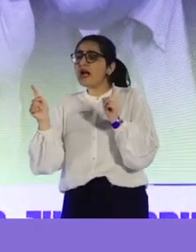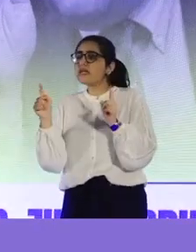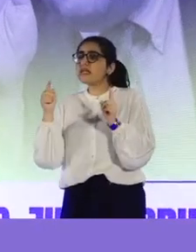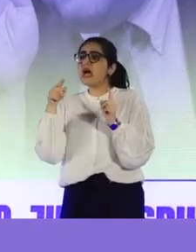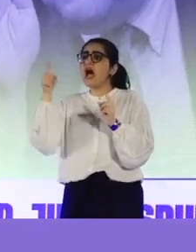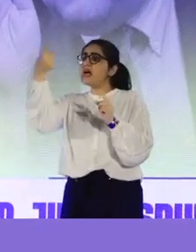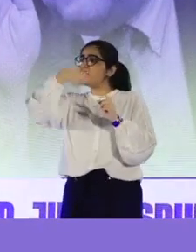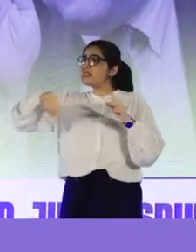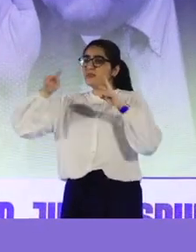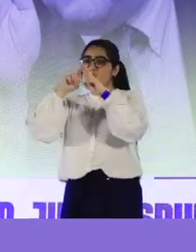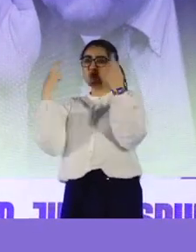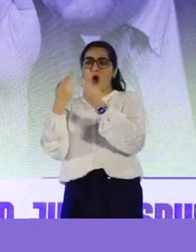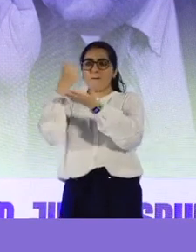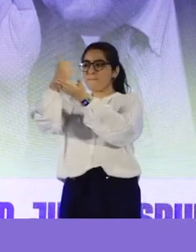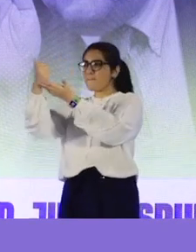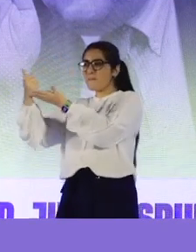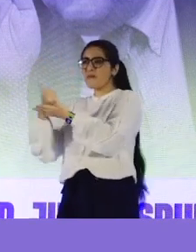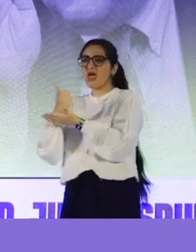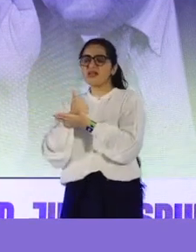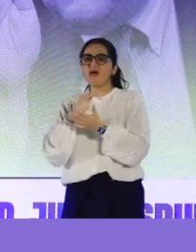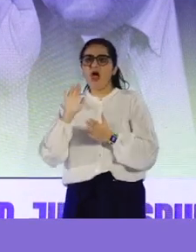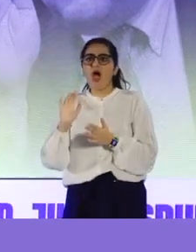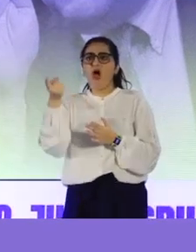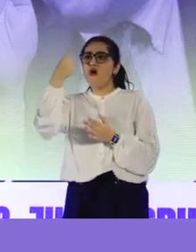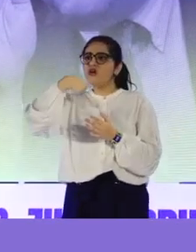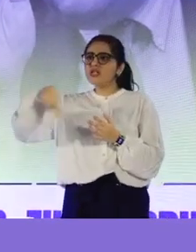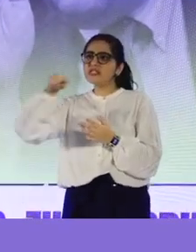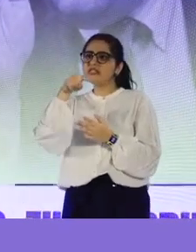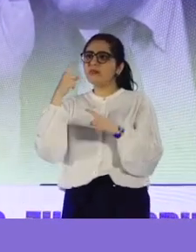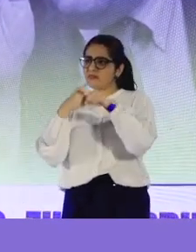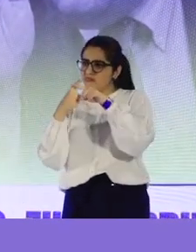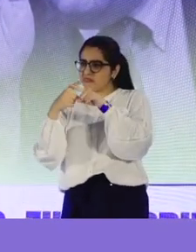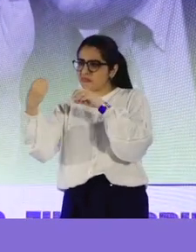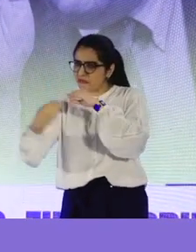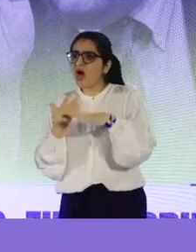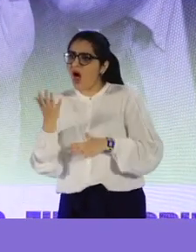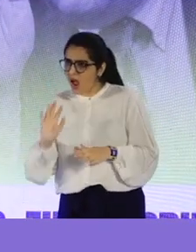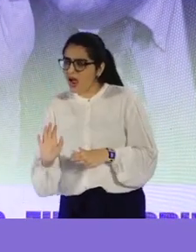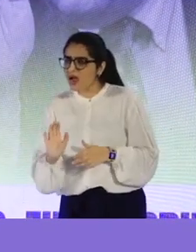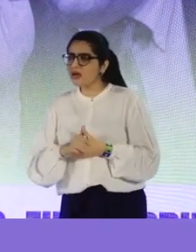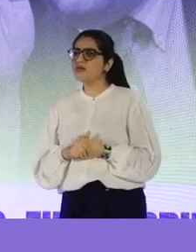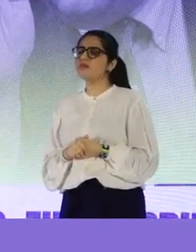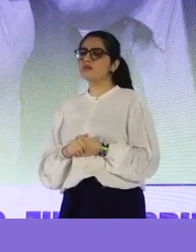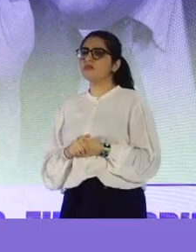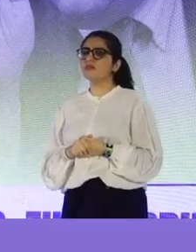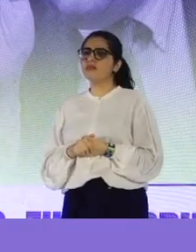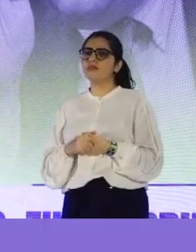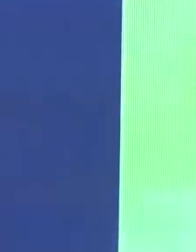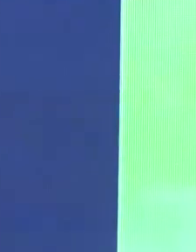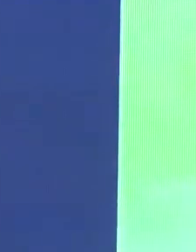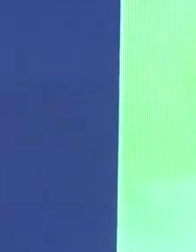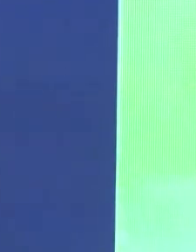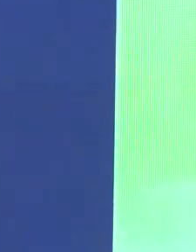this room who gets impacted by what you do? who's not in this